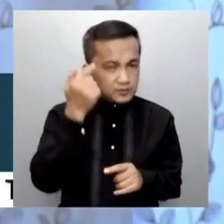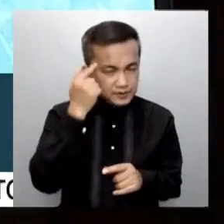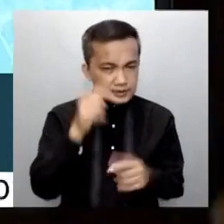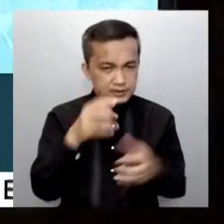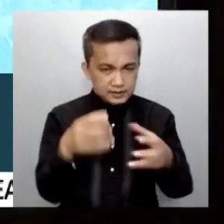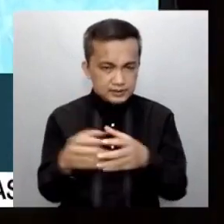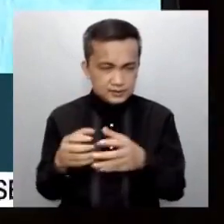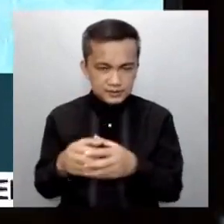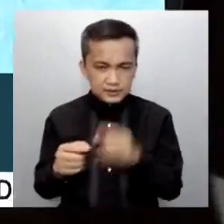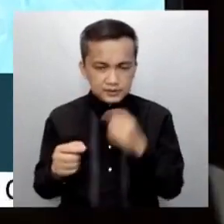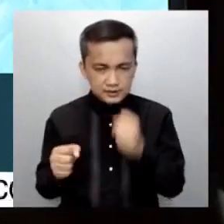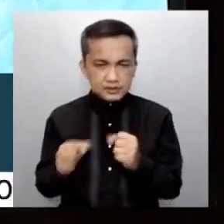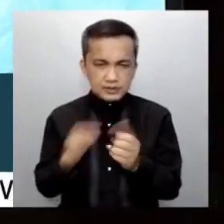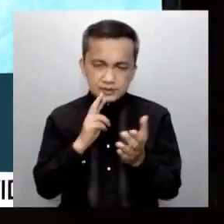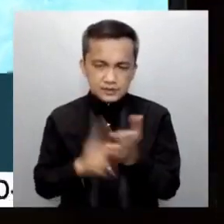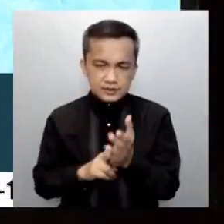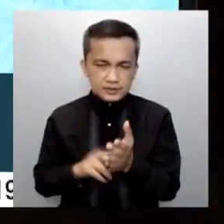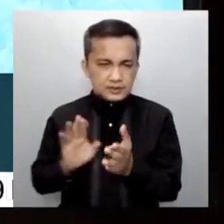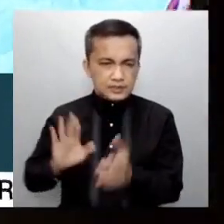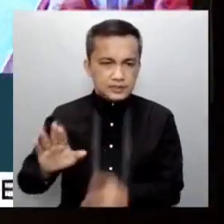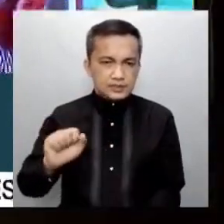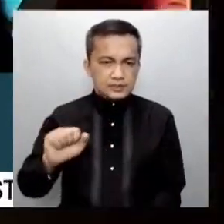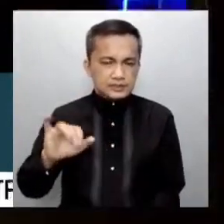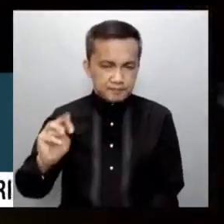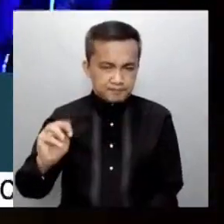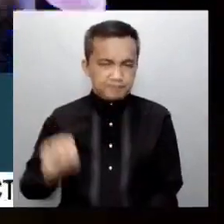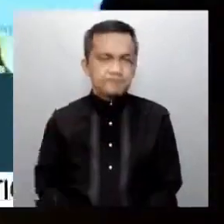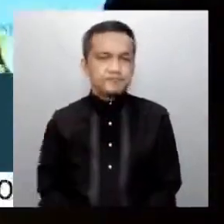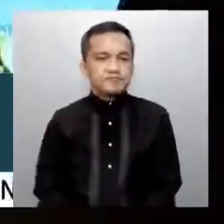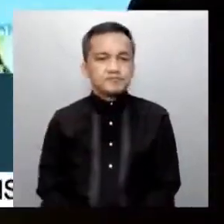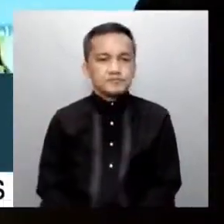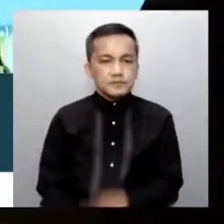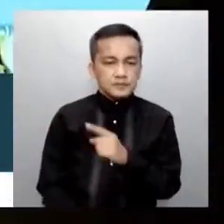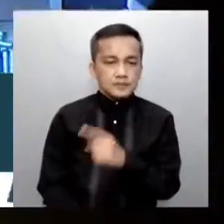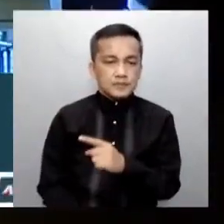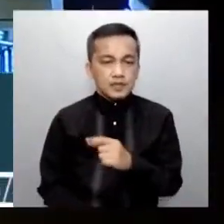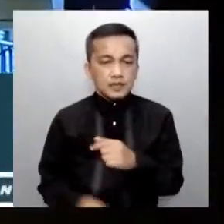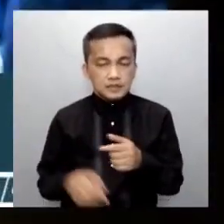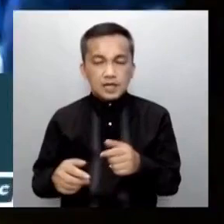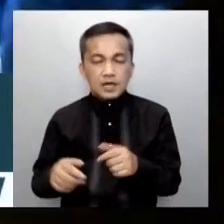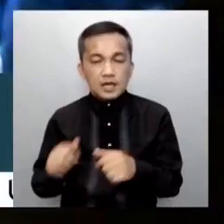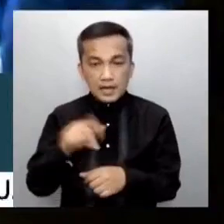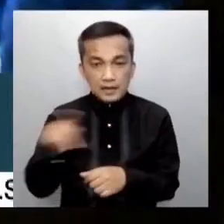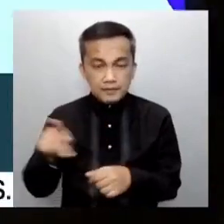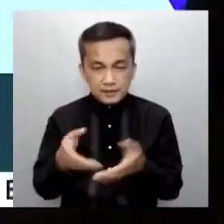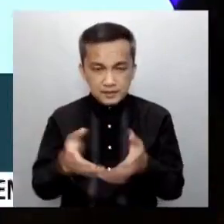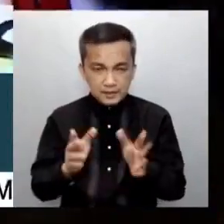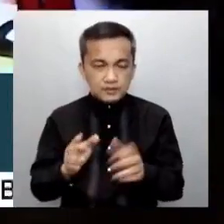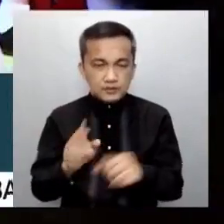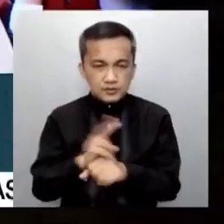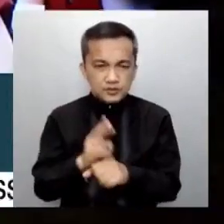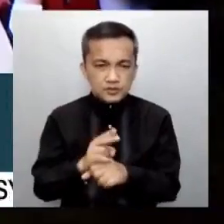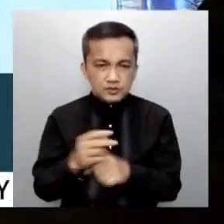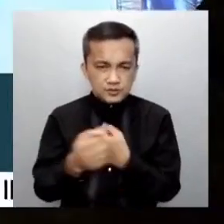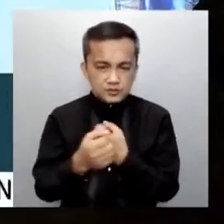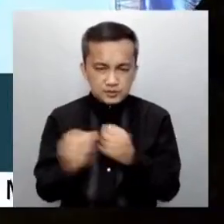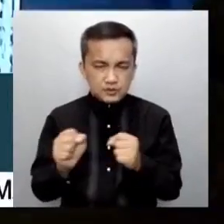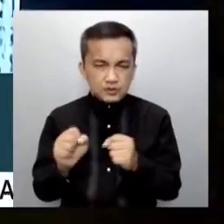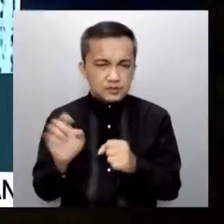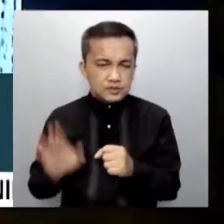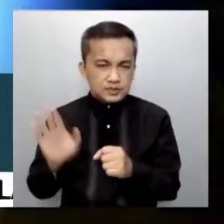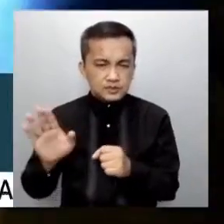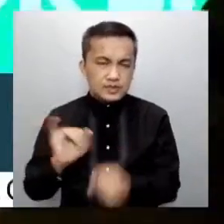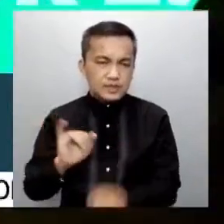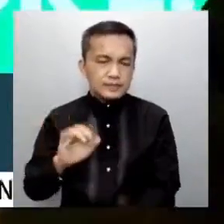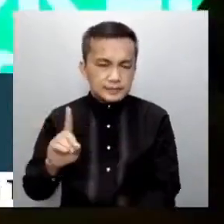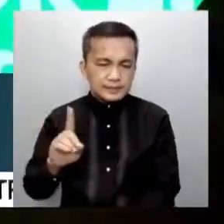even register their SIM cards. The app also allows the users to securely store their government-issued identification